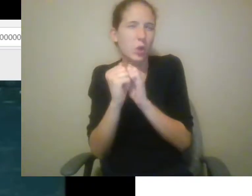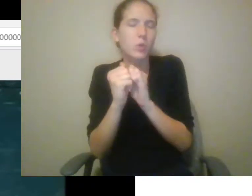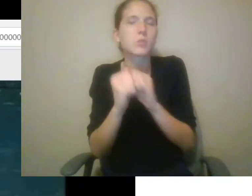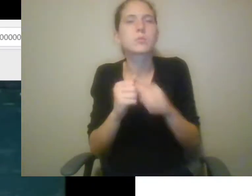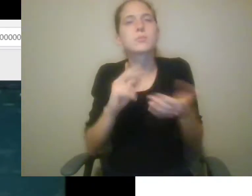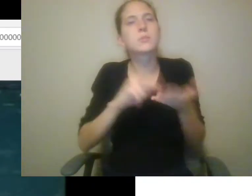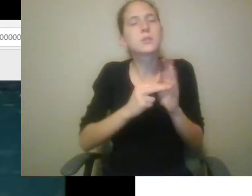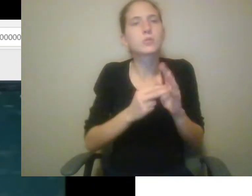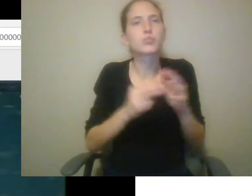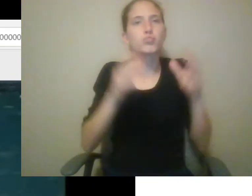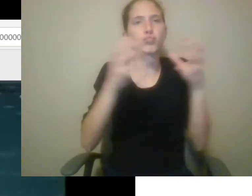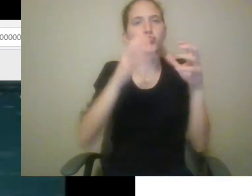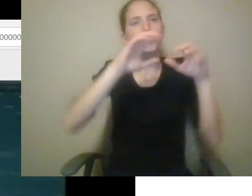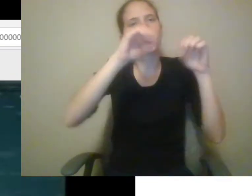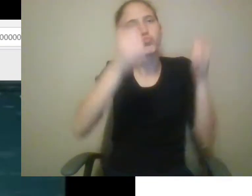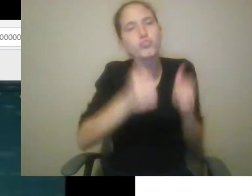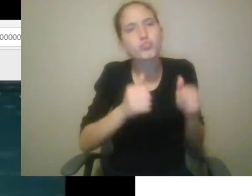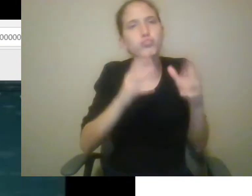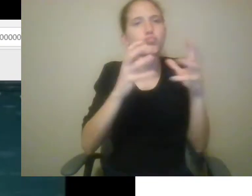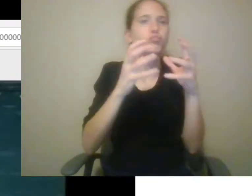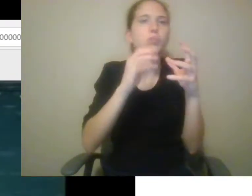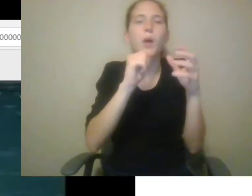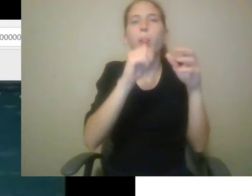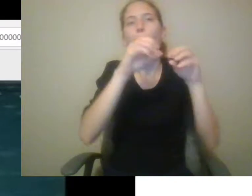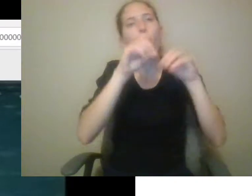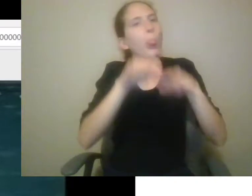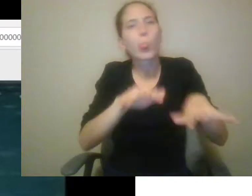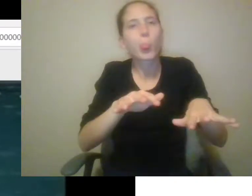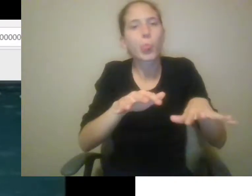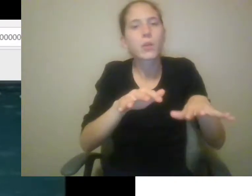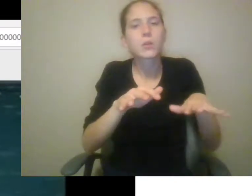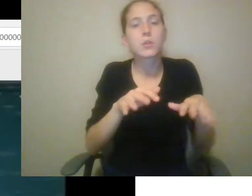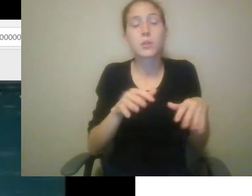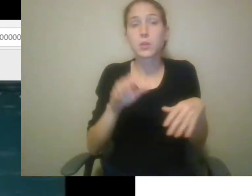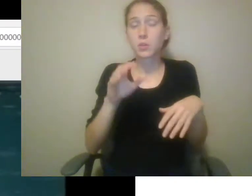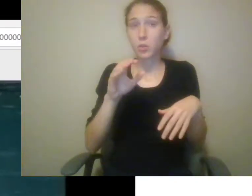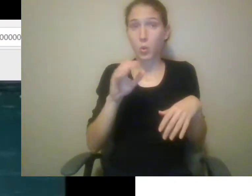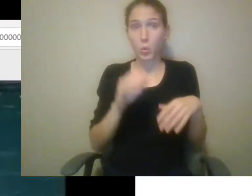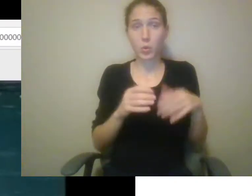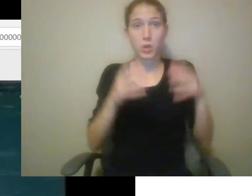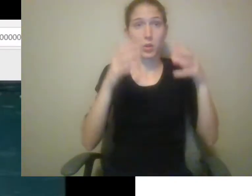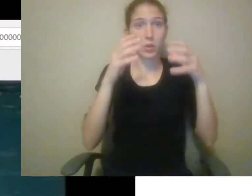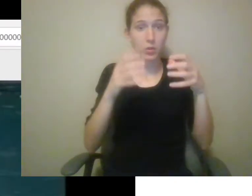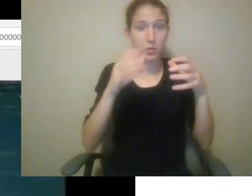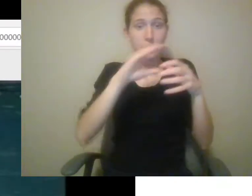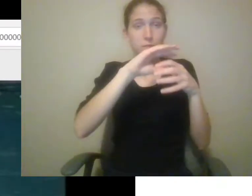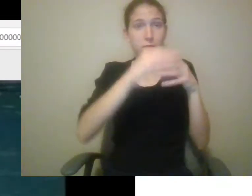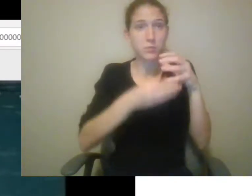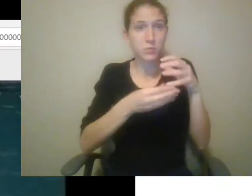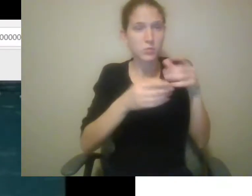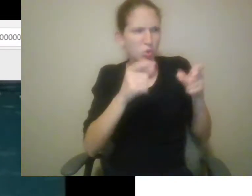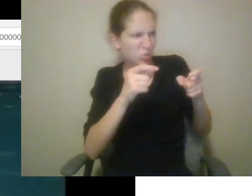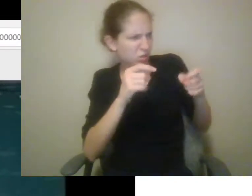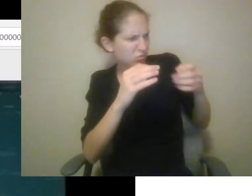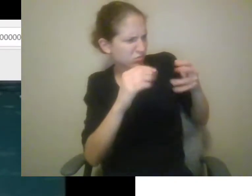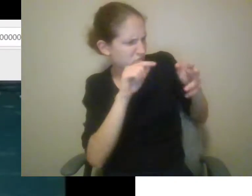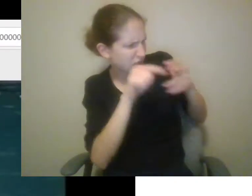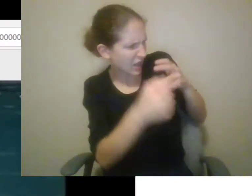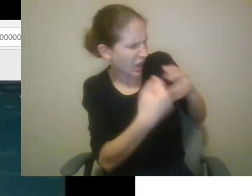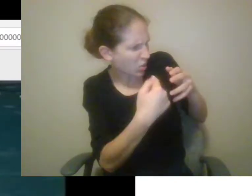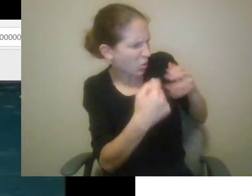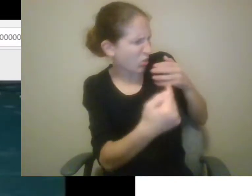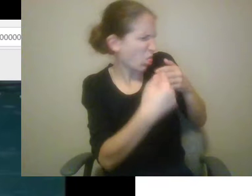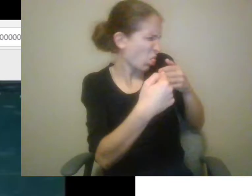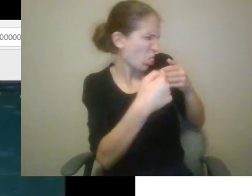membrane does more than just control what goes in and out. It protects the cell, all right? It's the outermost defense. All right, it gives